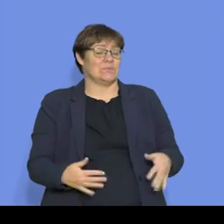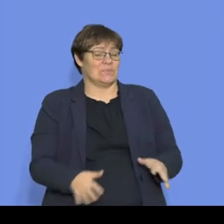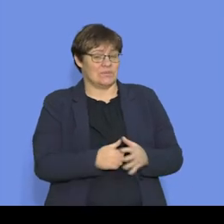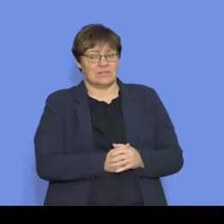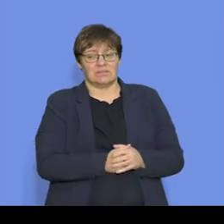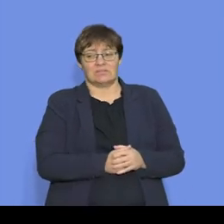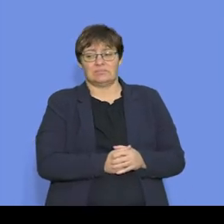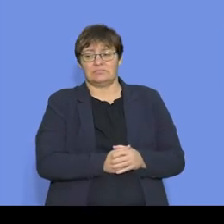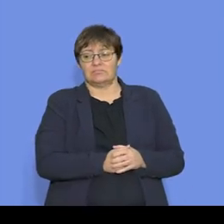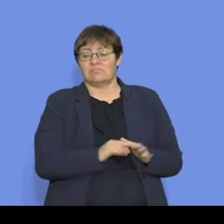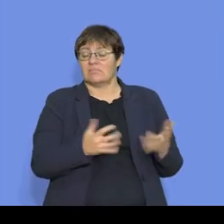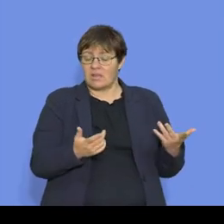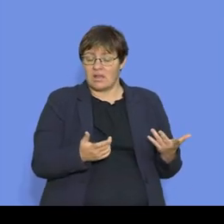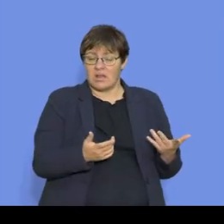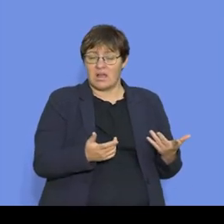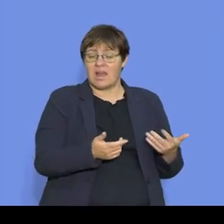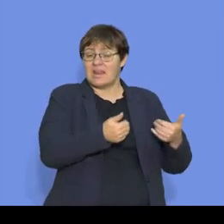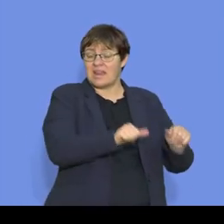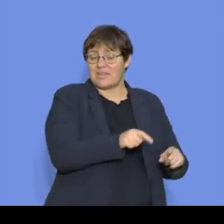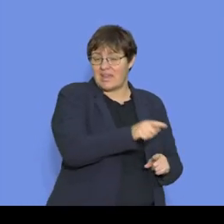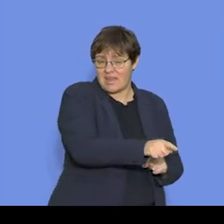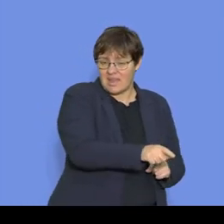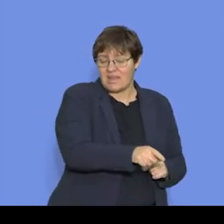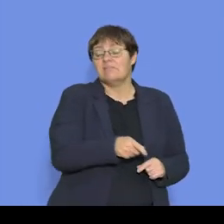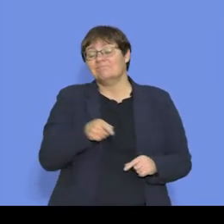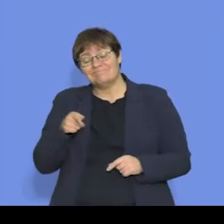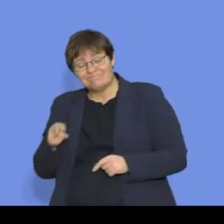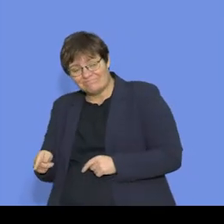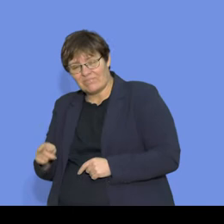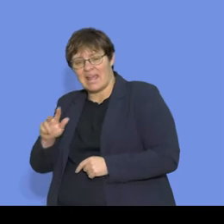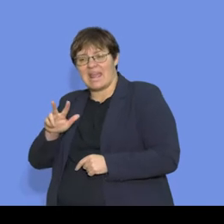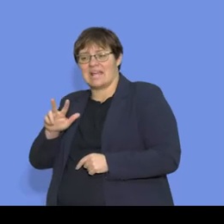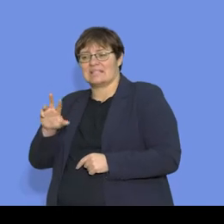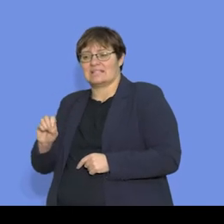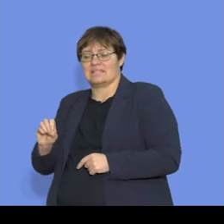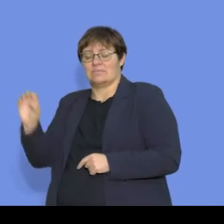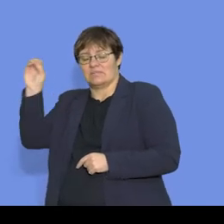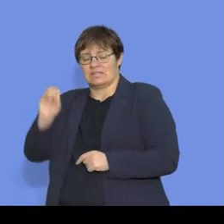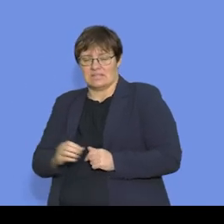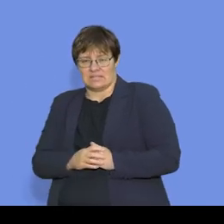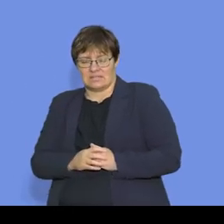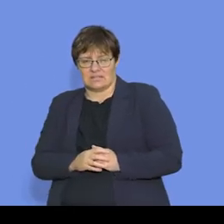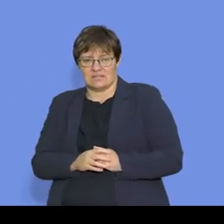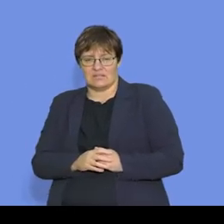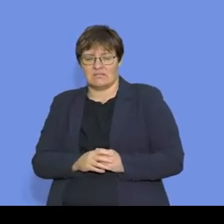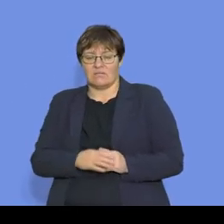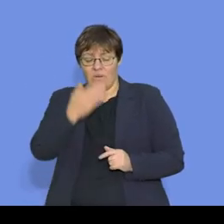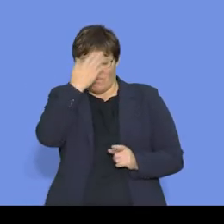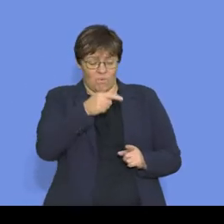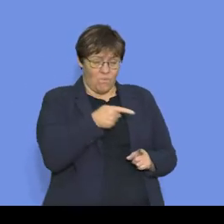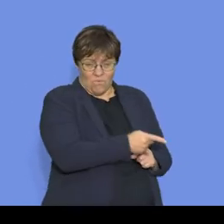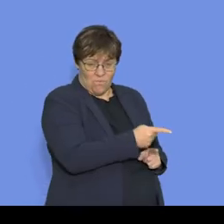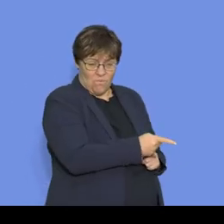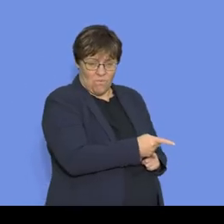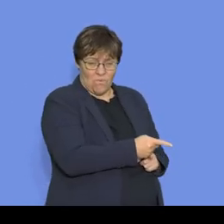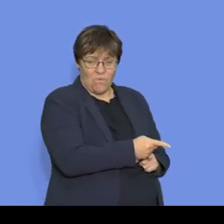Quite mind-blowing. Then there was another extinction, which killed off 80%, and the extinction